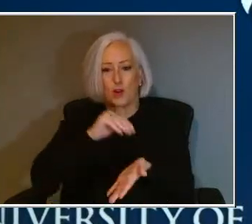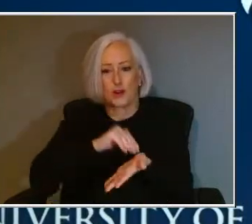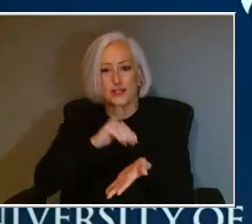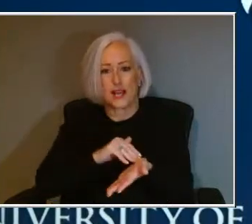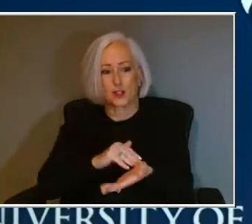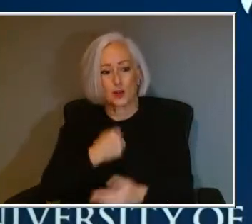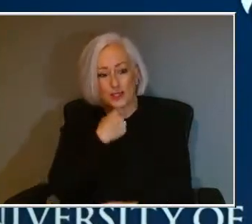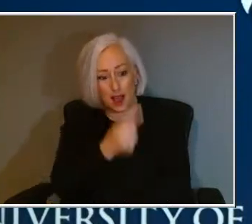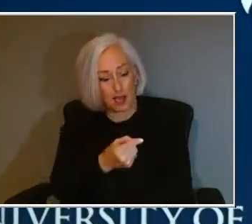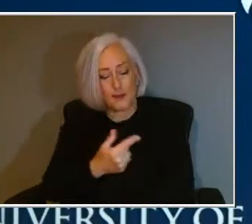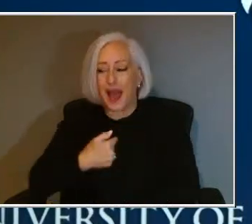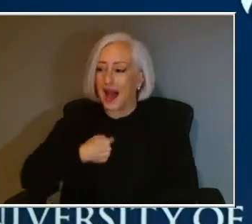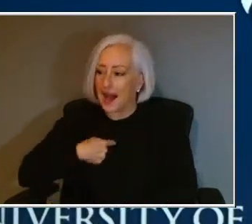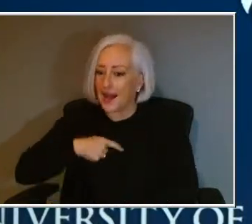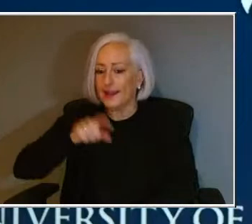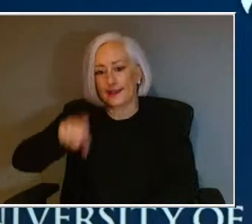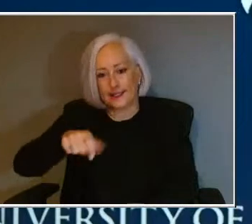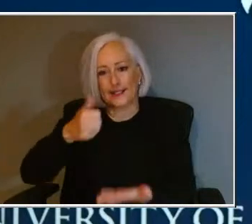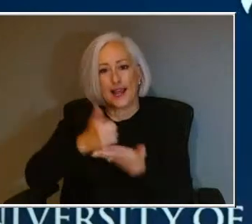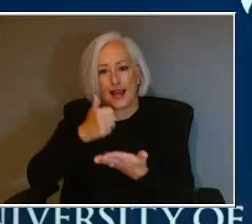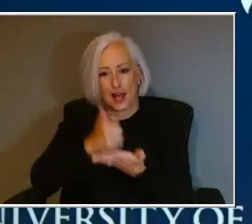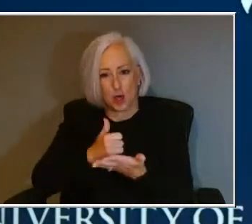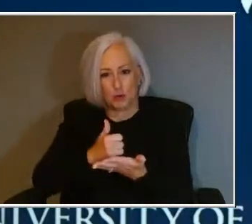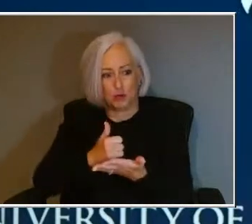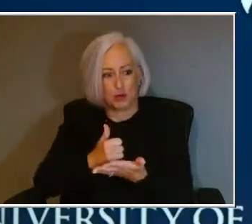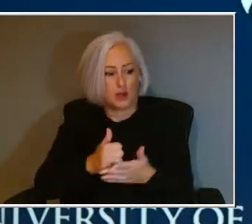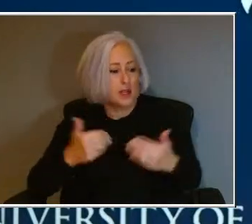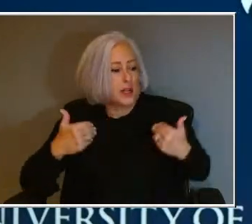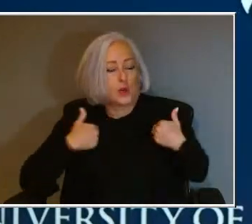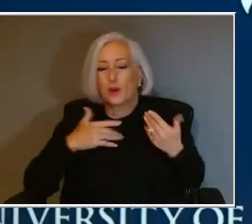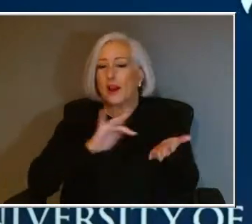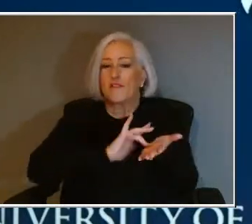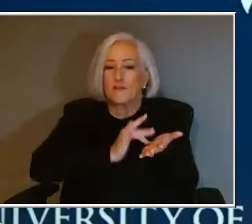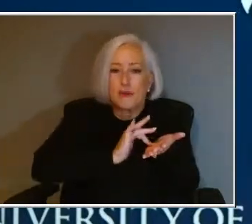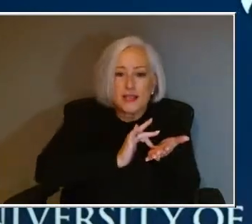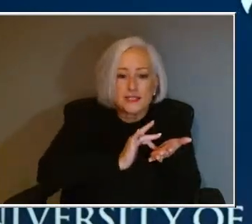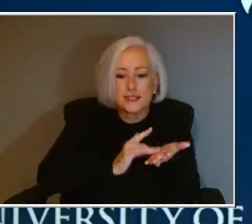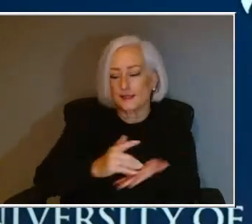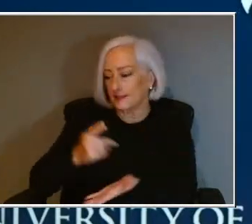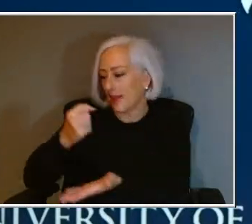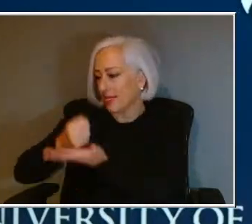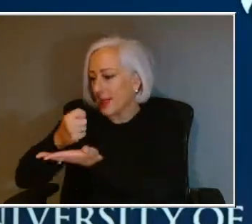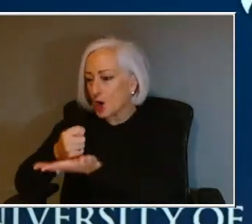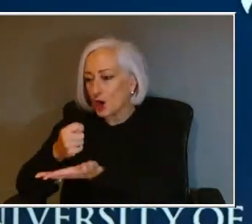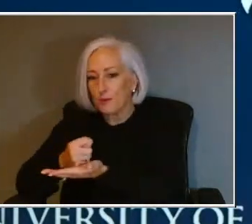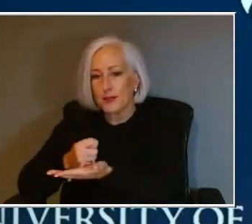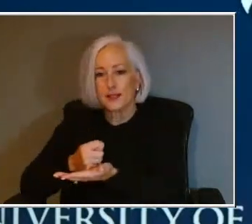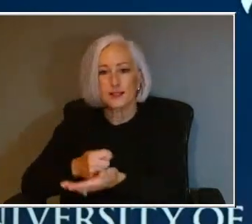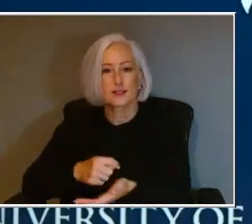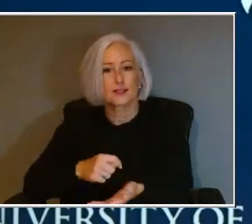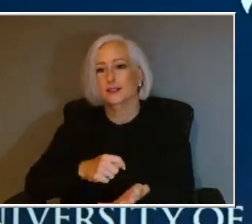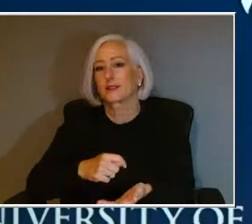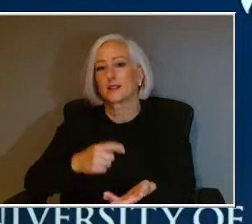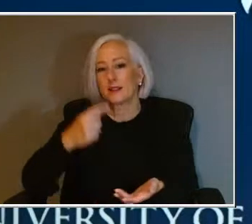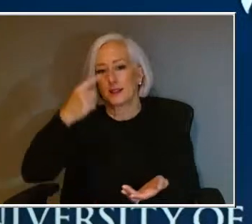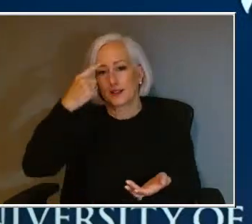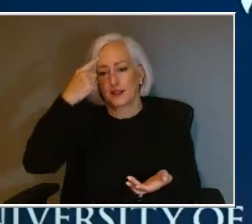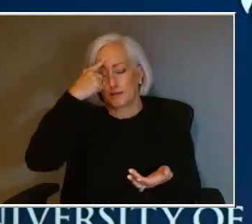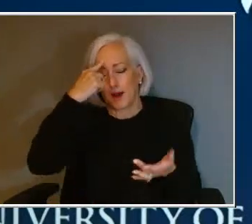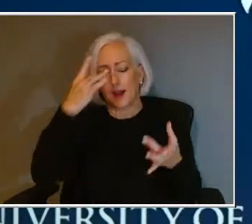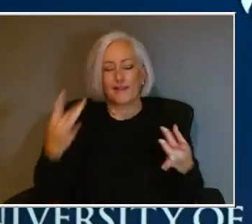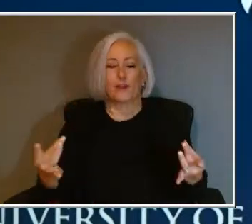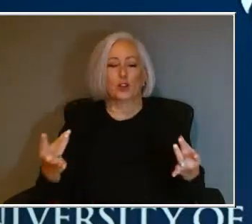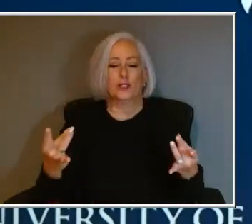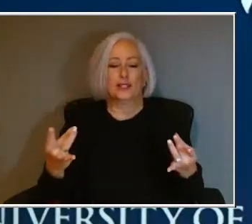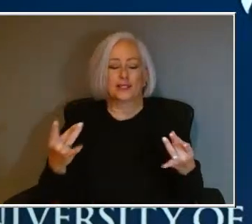help. Medicines, there are therapists, there is meditation, mindfulness. There are so many things that you